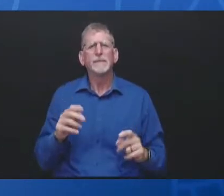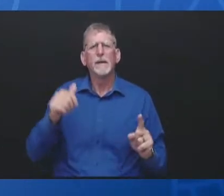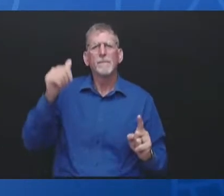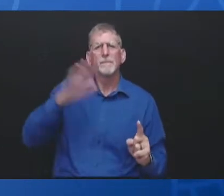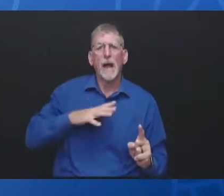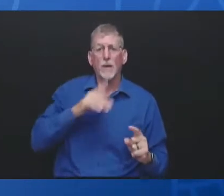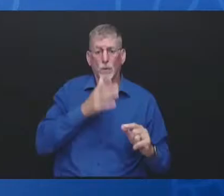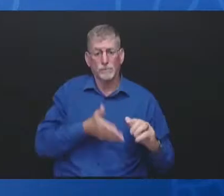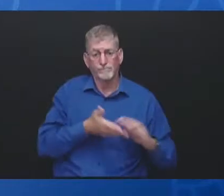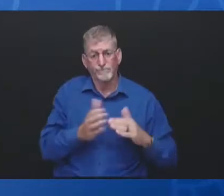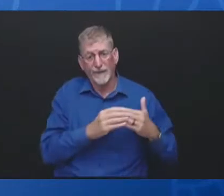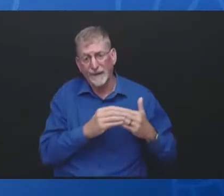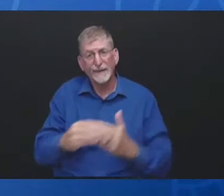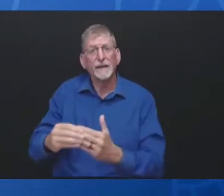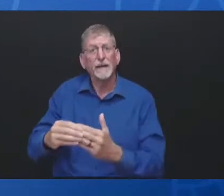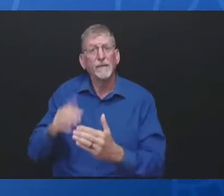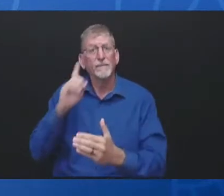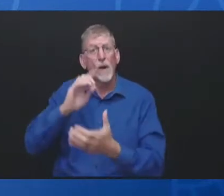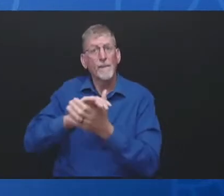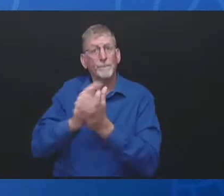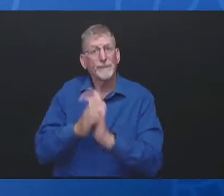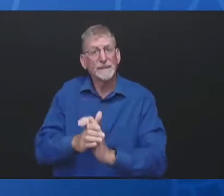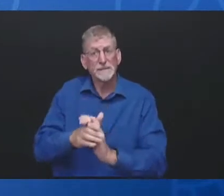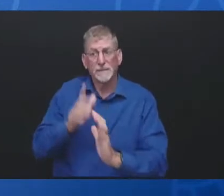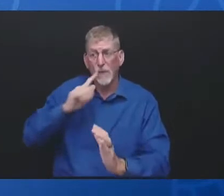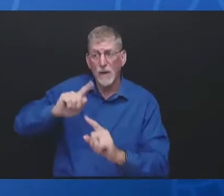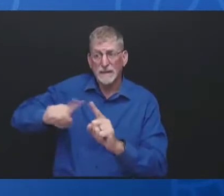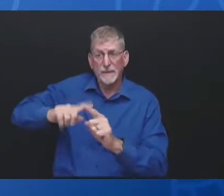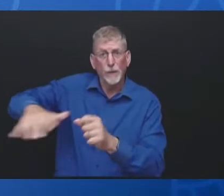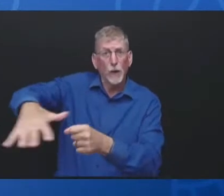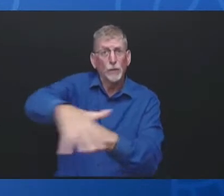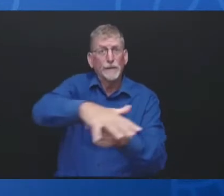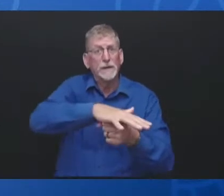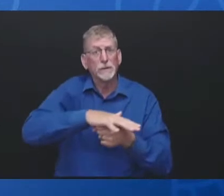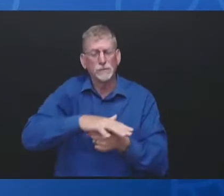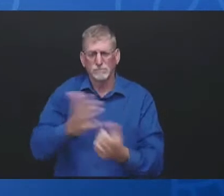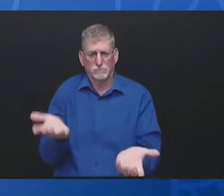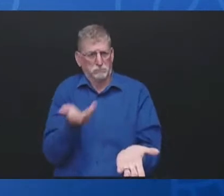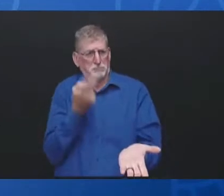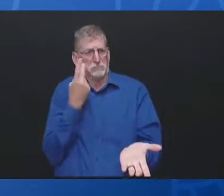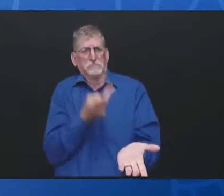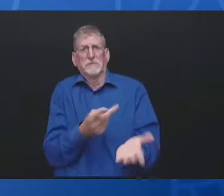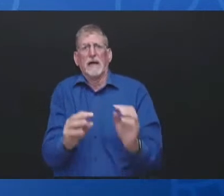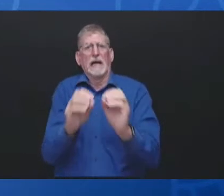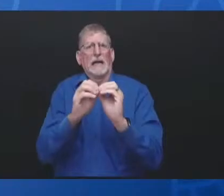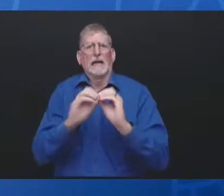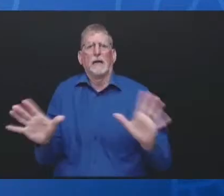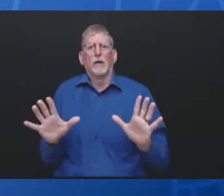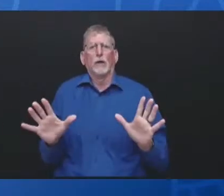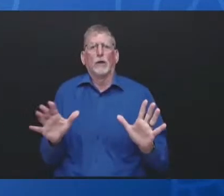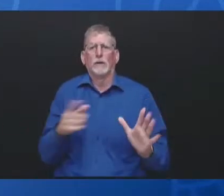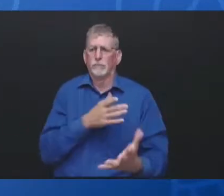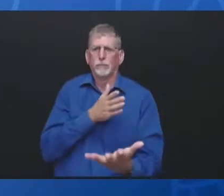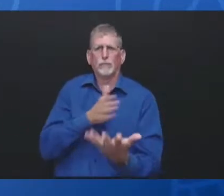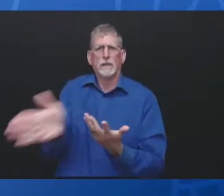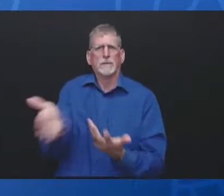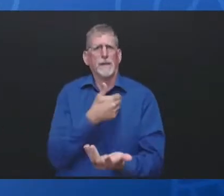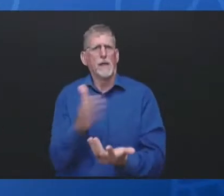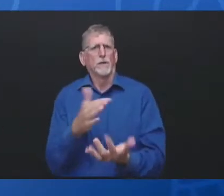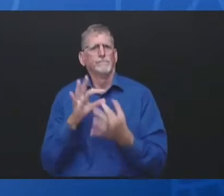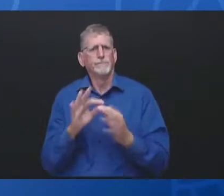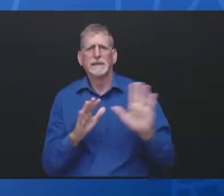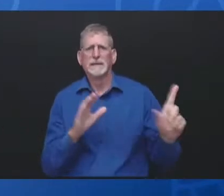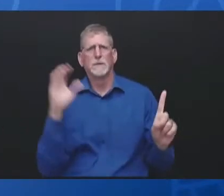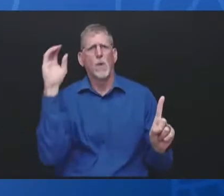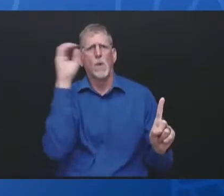regions, making it clear and being completely transparent about his opinion about what's transpired. And I think that